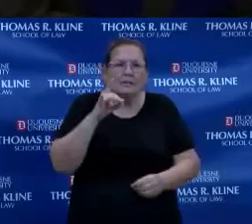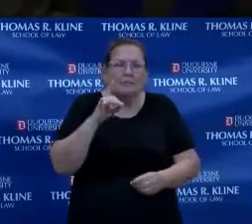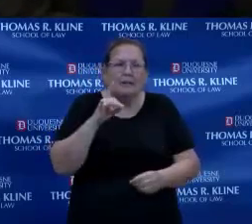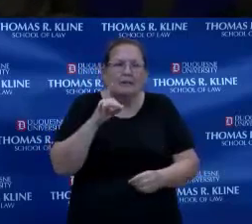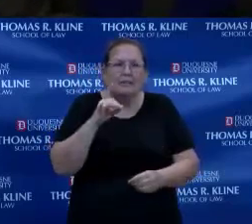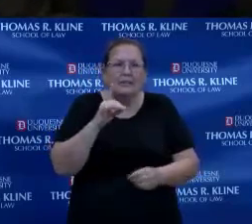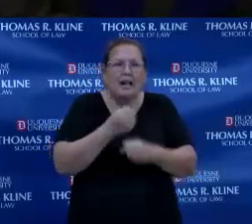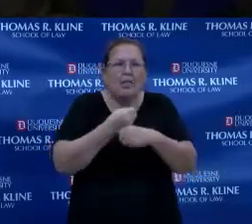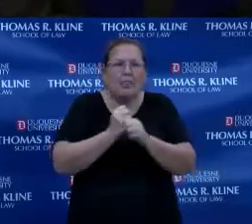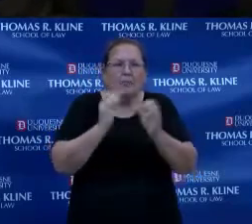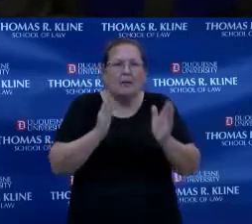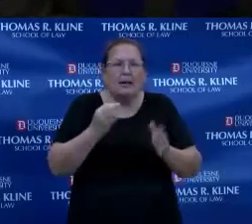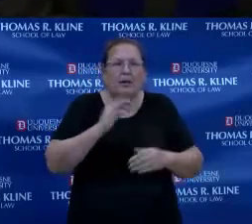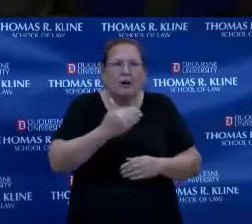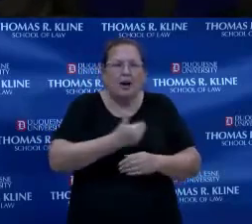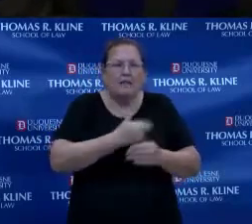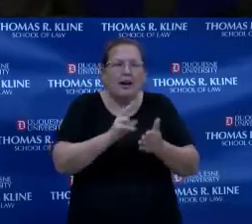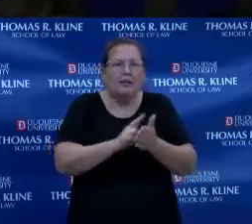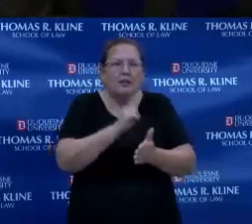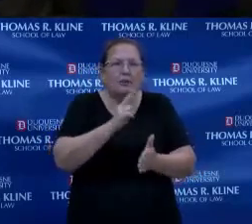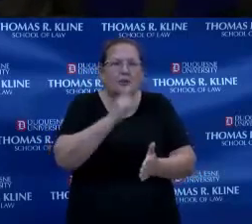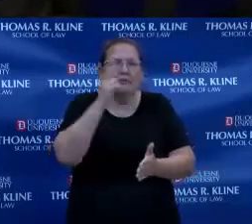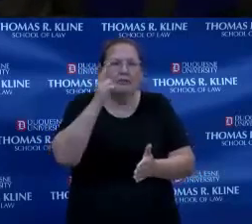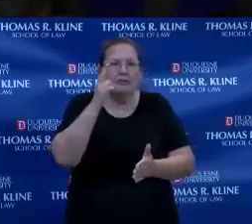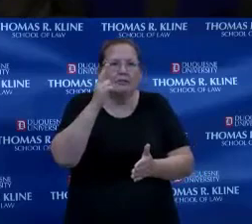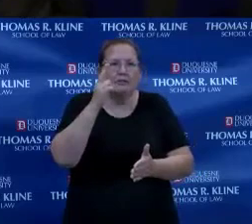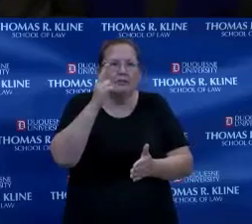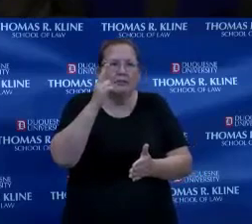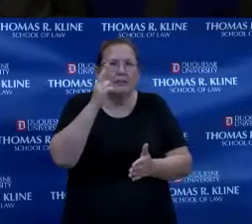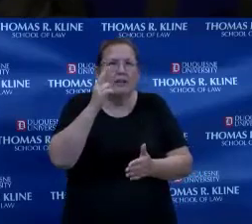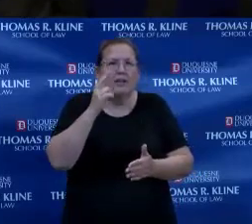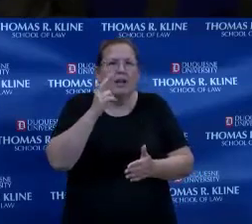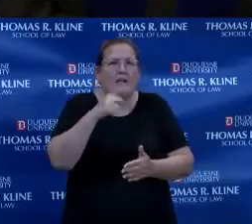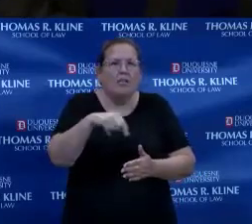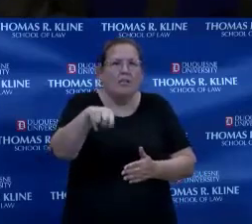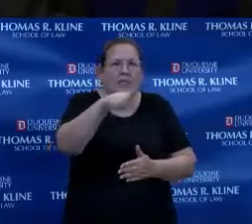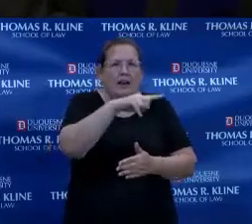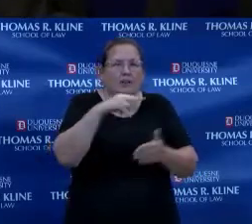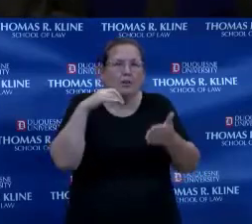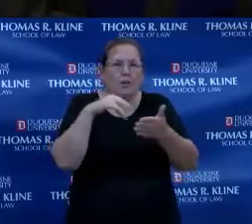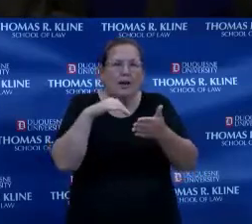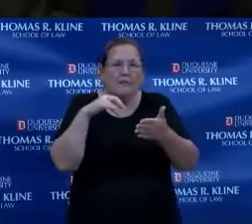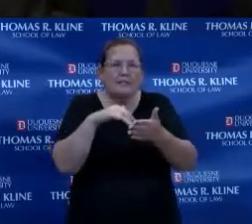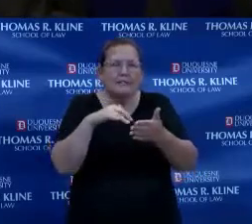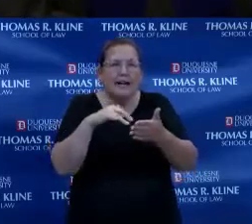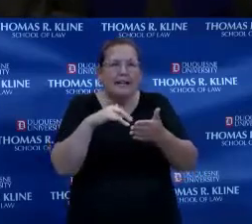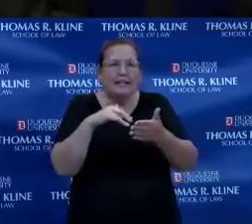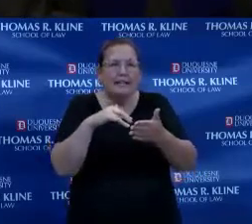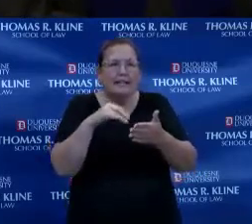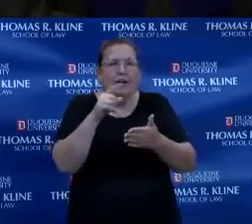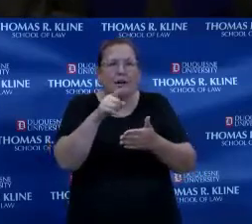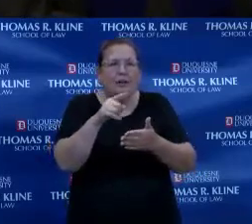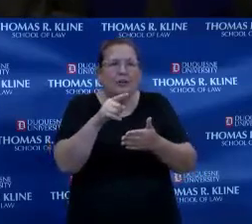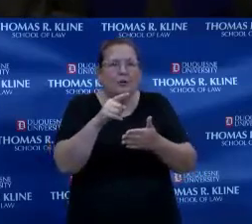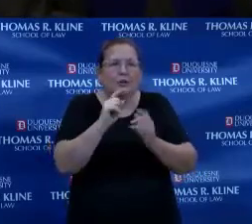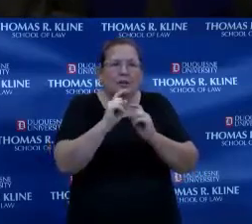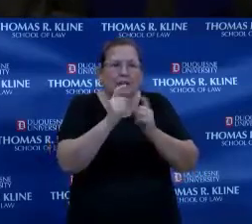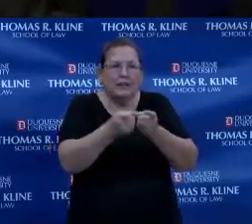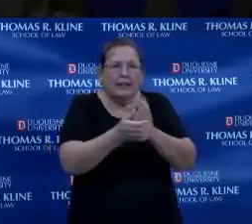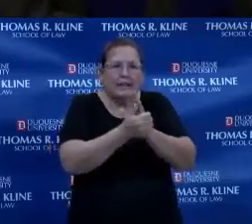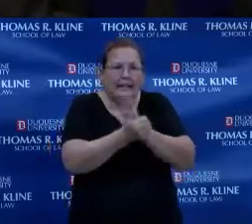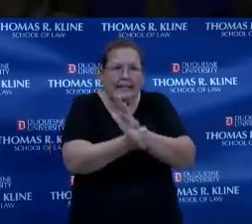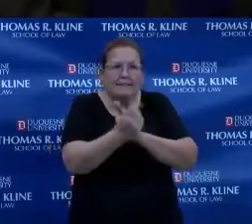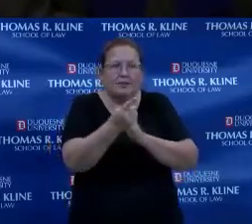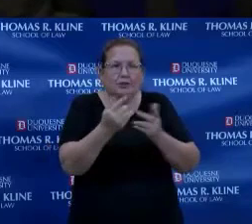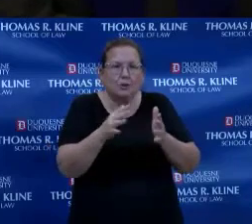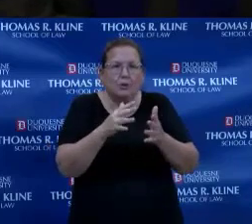of our university, under whose protection you have studied, under whose gifts you have grown, and under